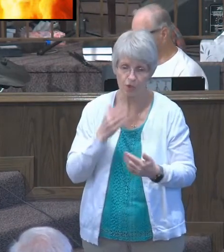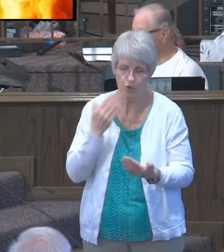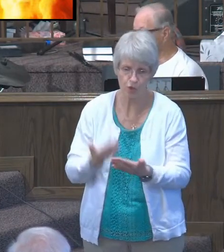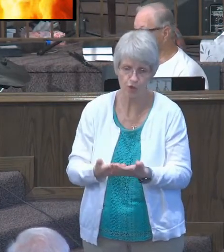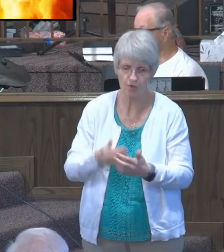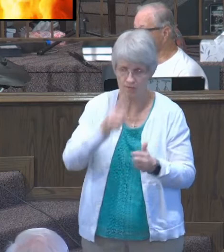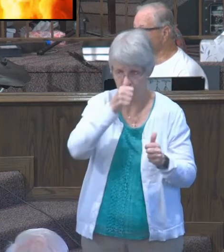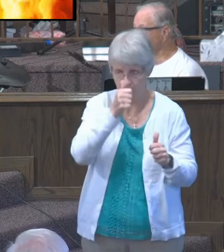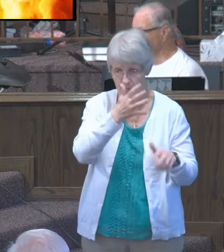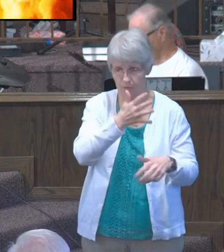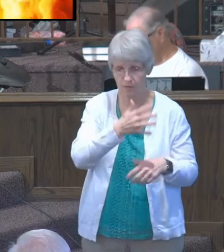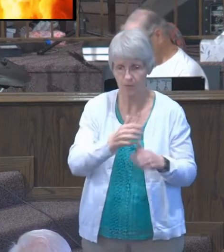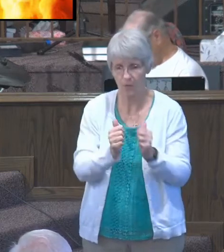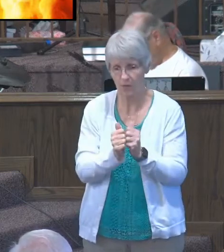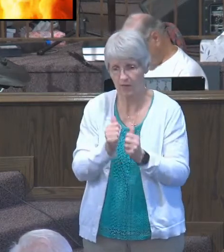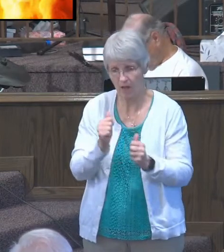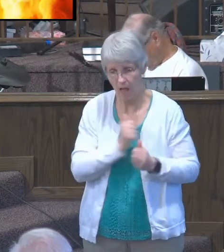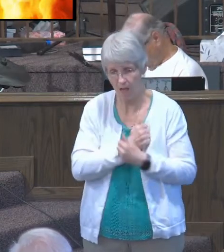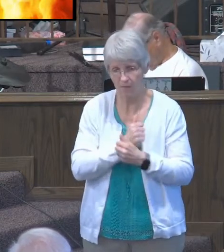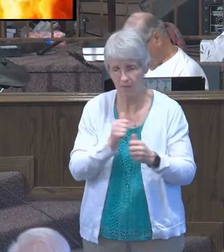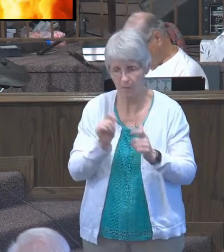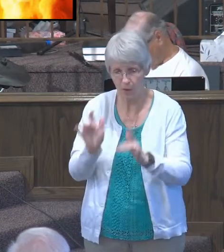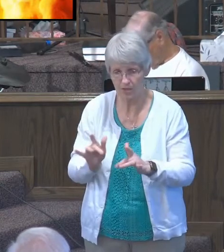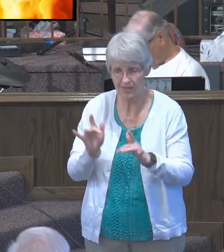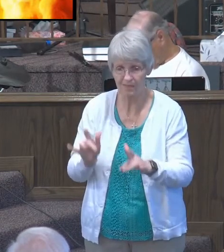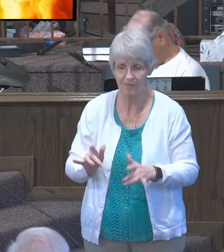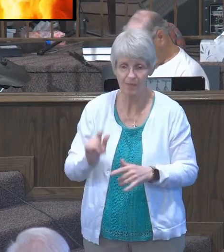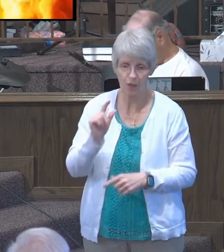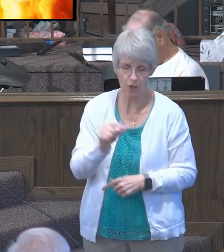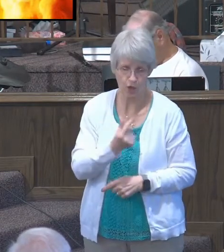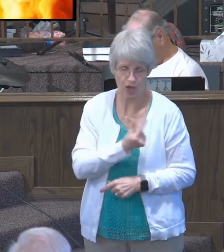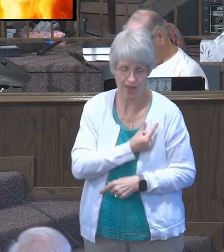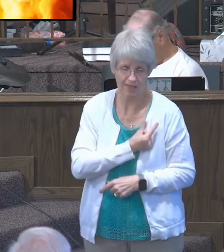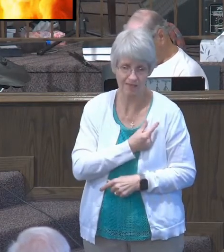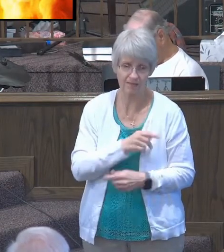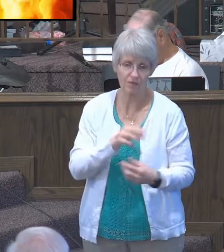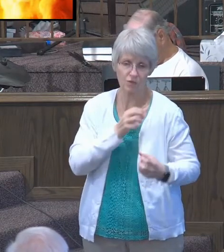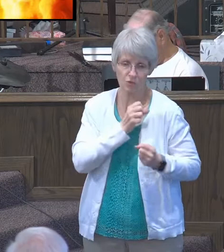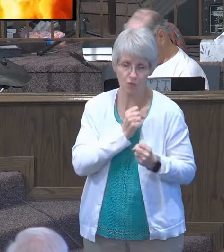with compassion and love and mercy and grace and strength and honor.